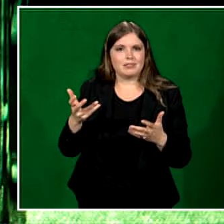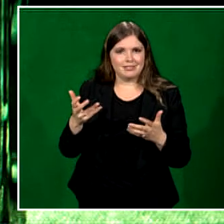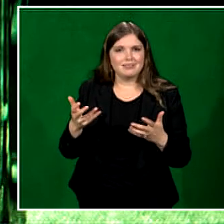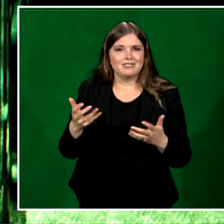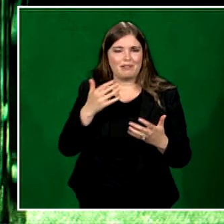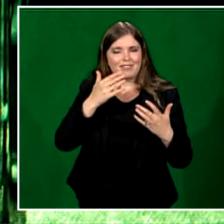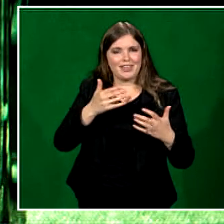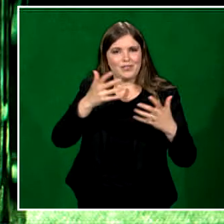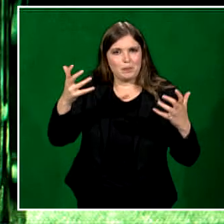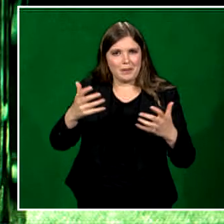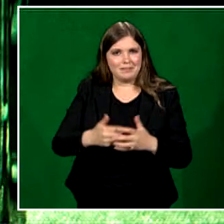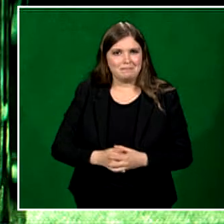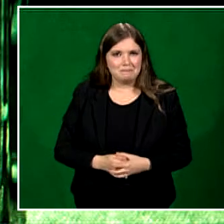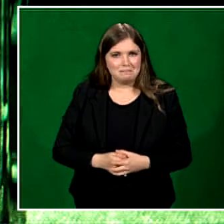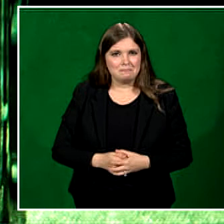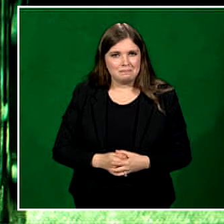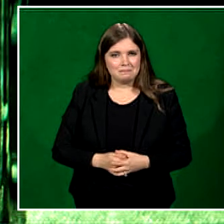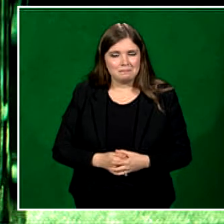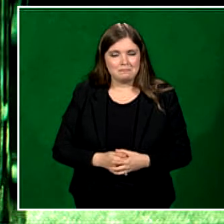much.